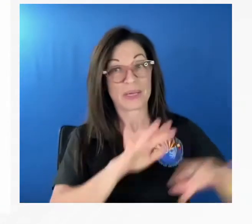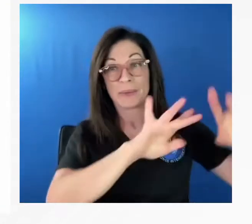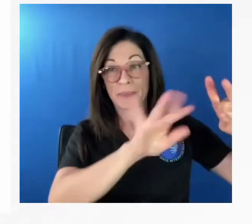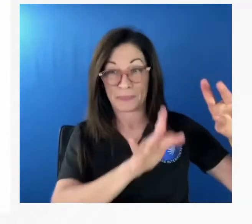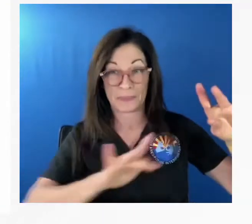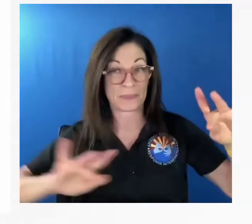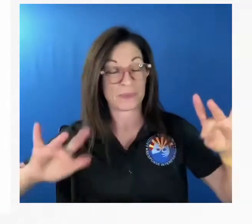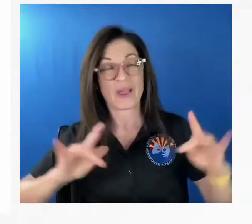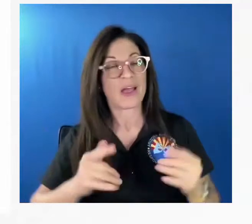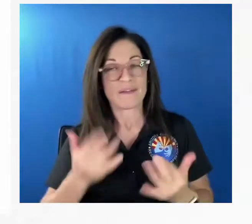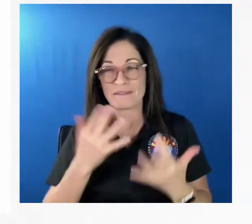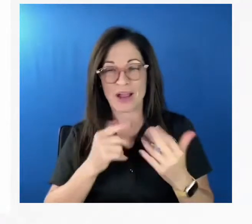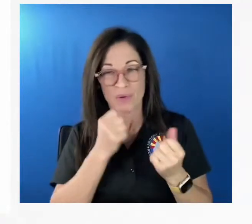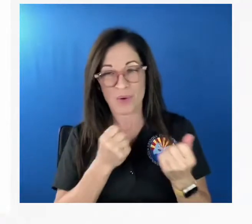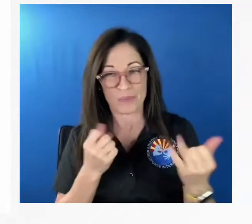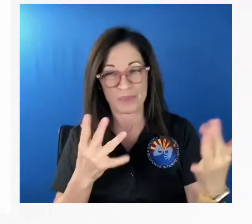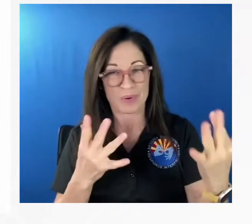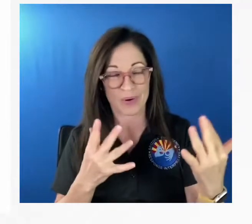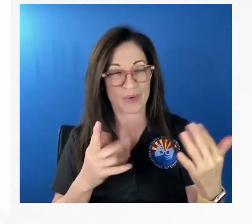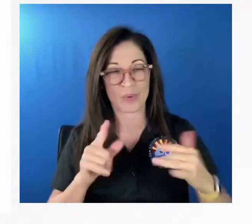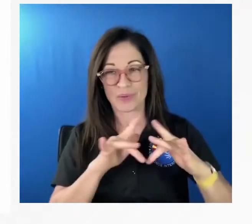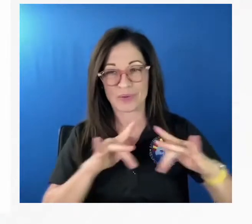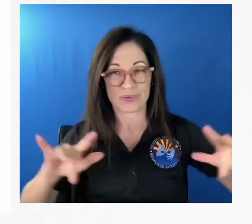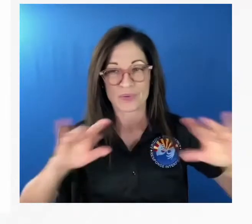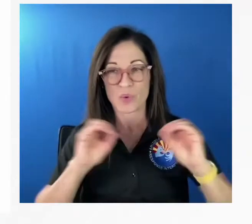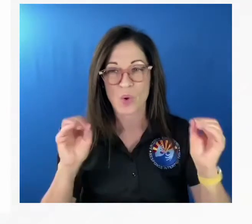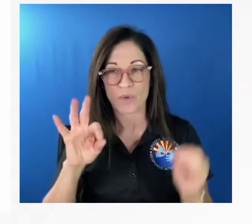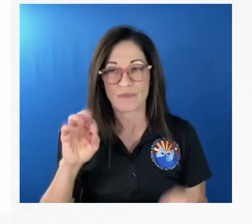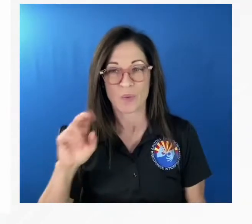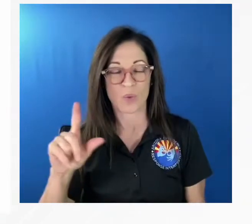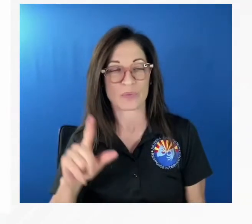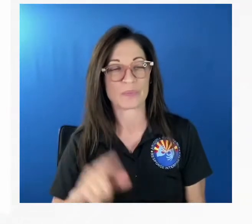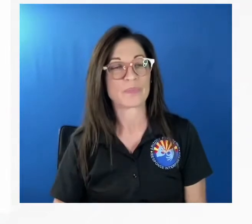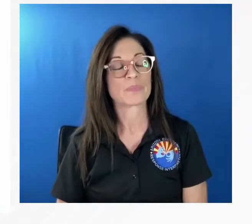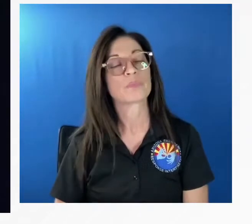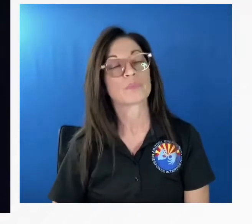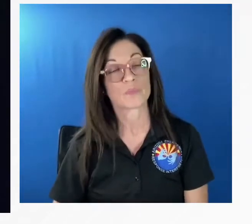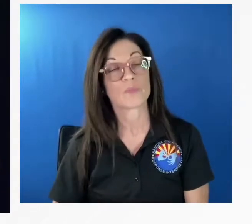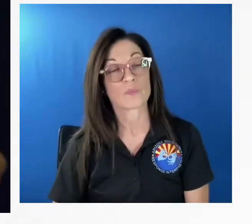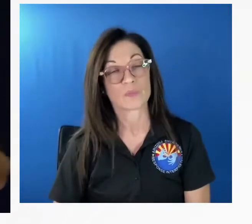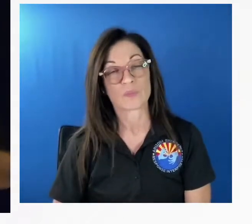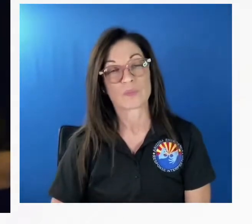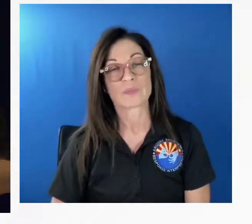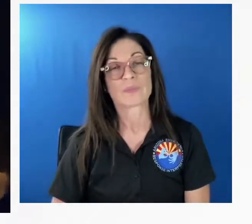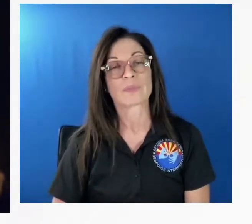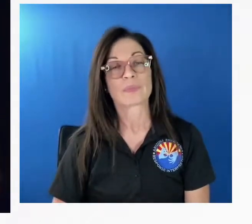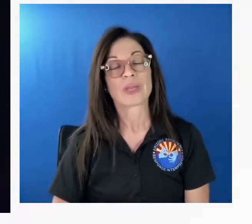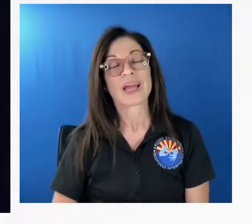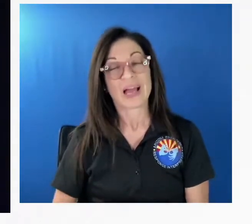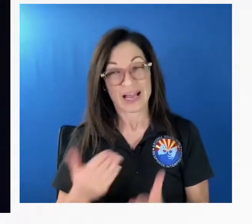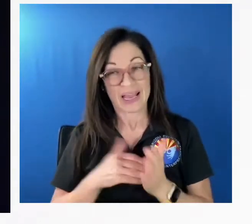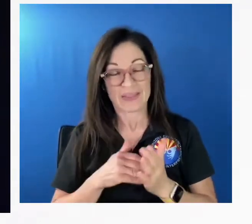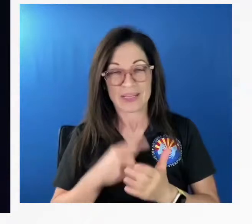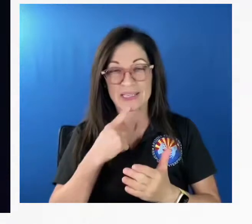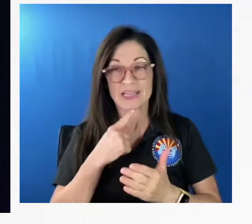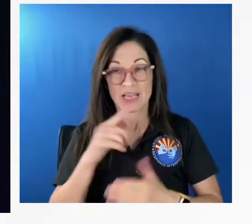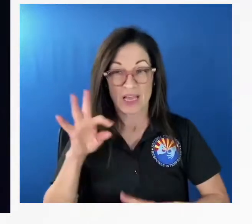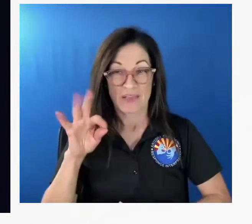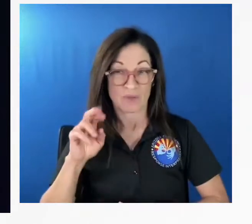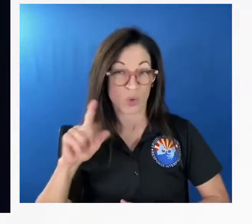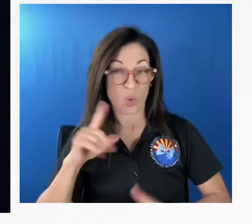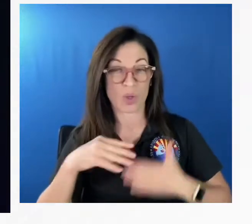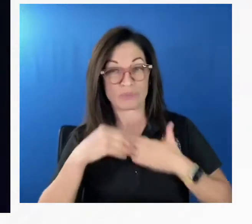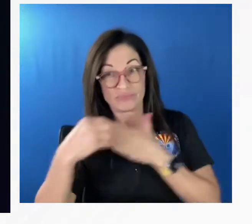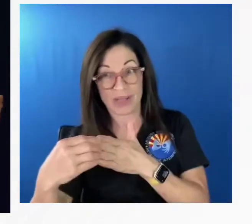That kind of shows you the work that's being done. With that being said, is it being a fuels-driven fire, is I map the fire